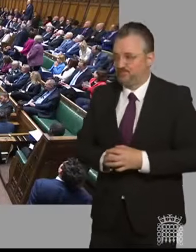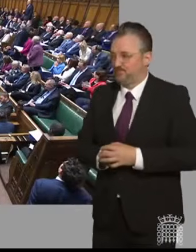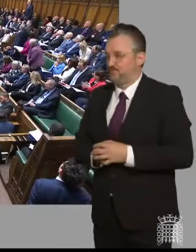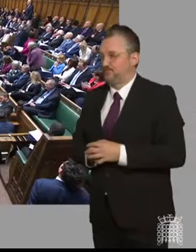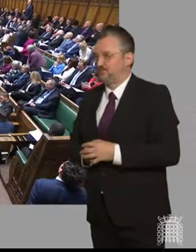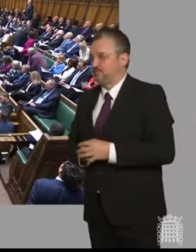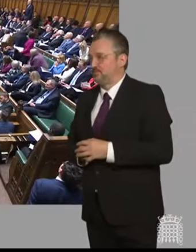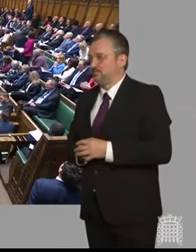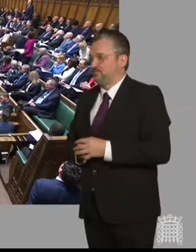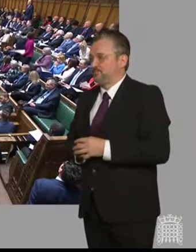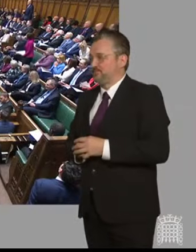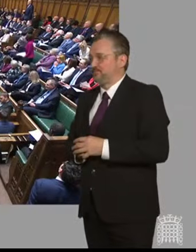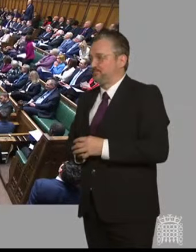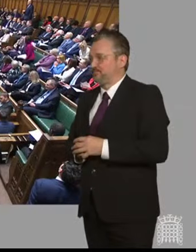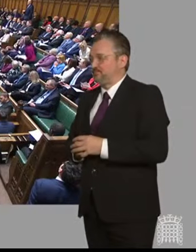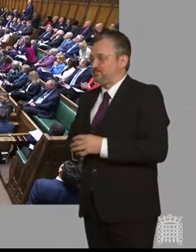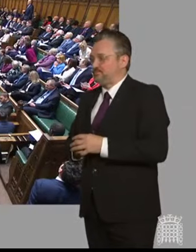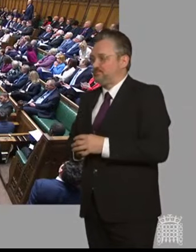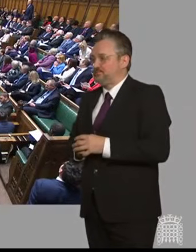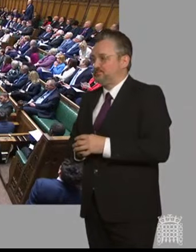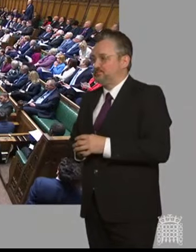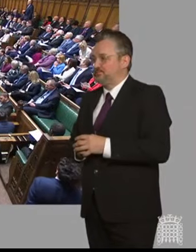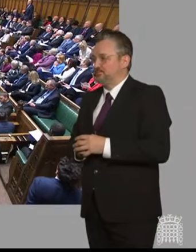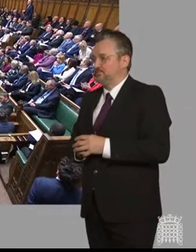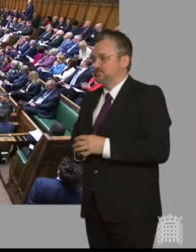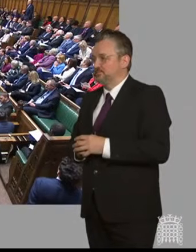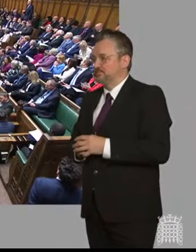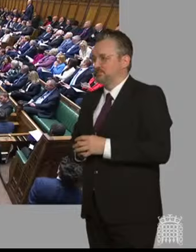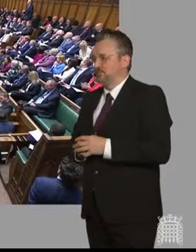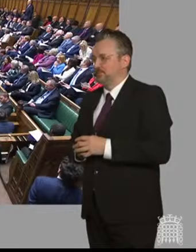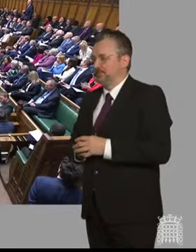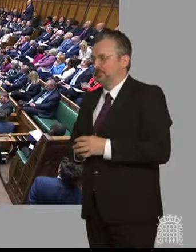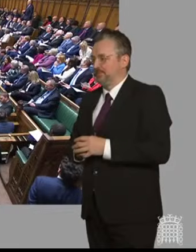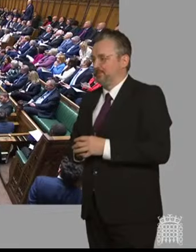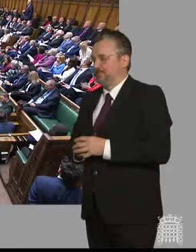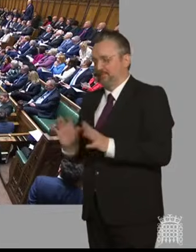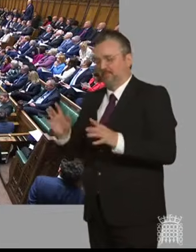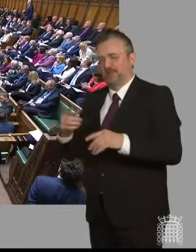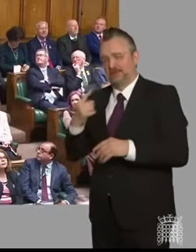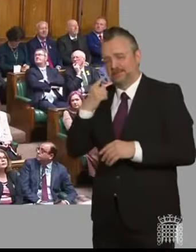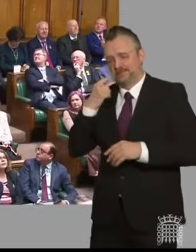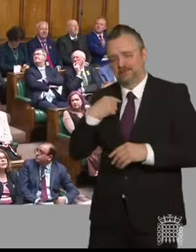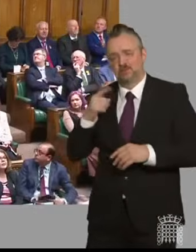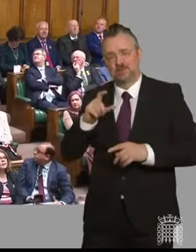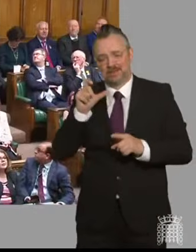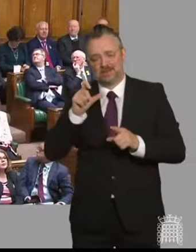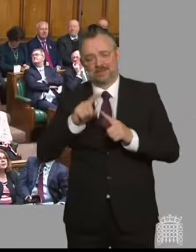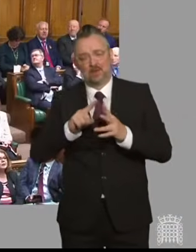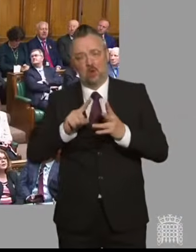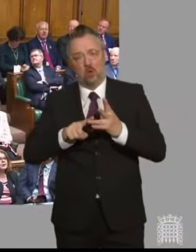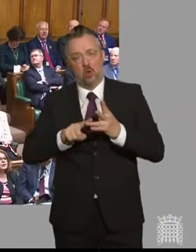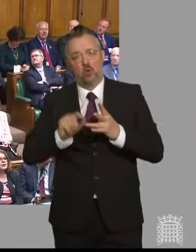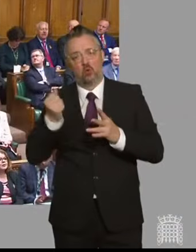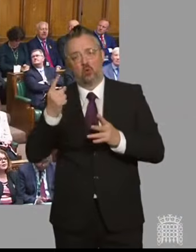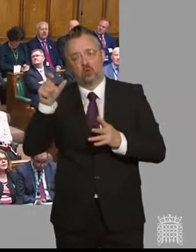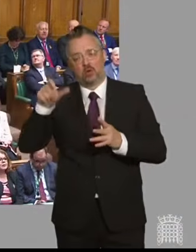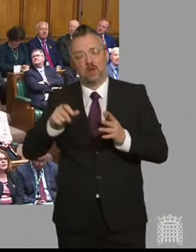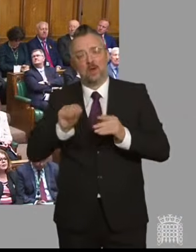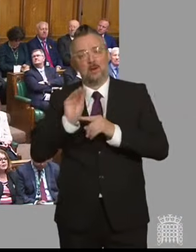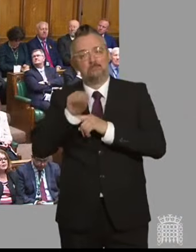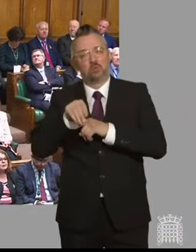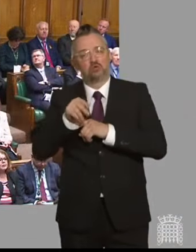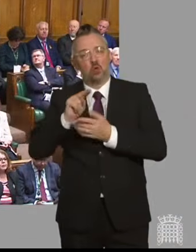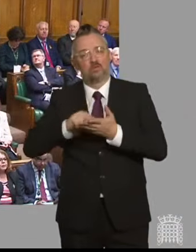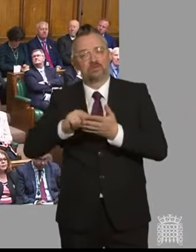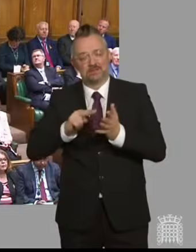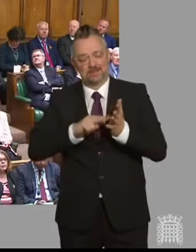the CEO of the Post Office, is under investigation for an 80-page report written by the former